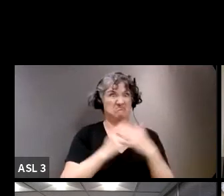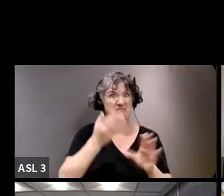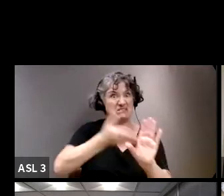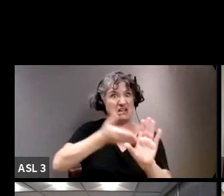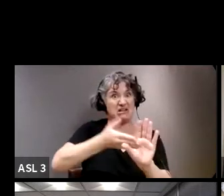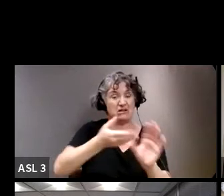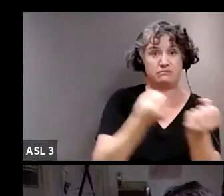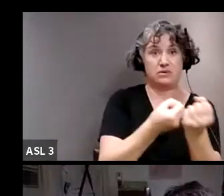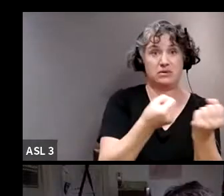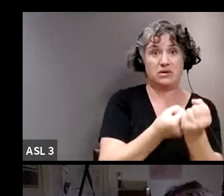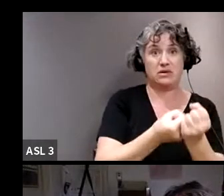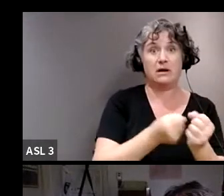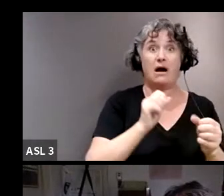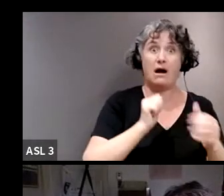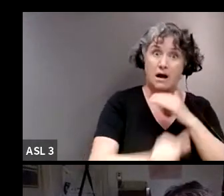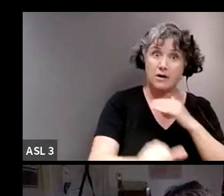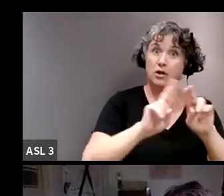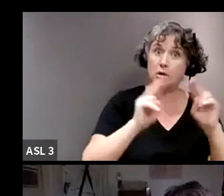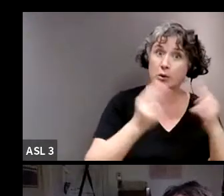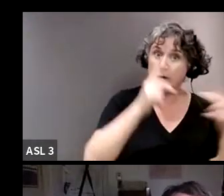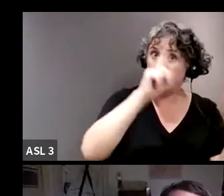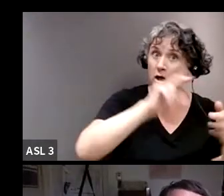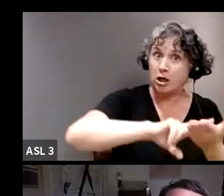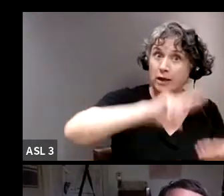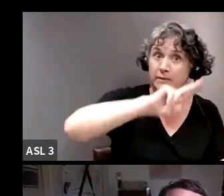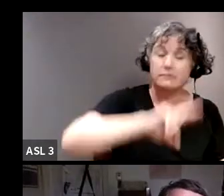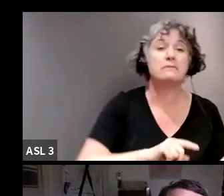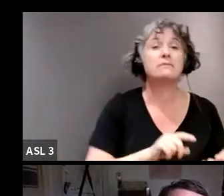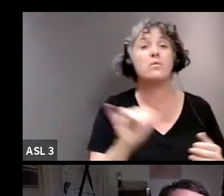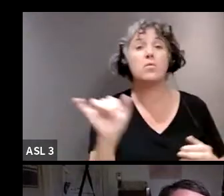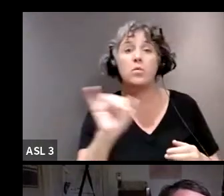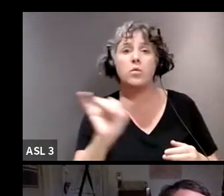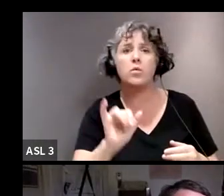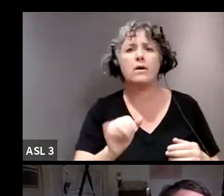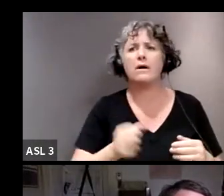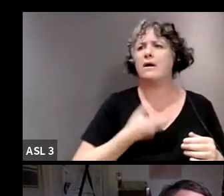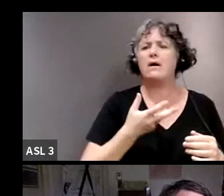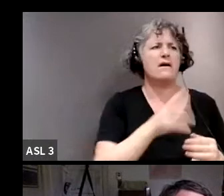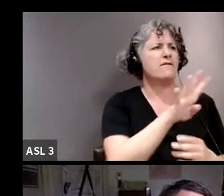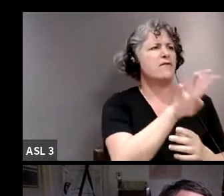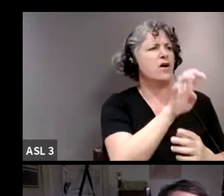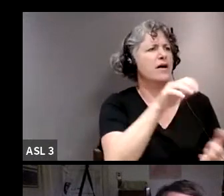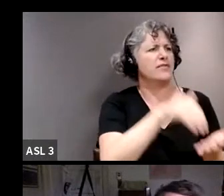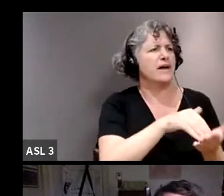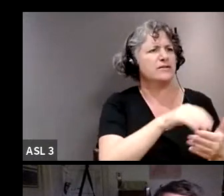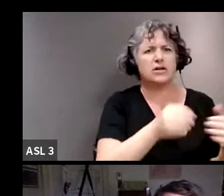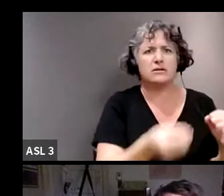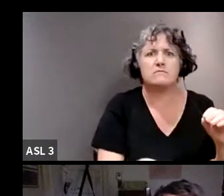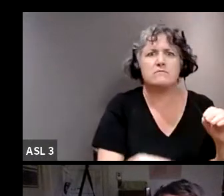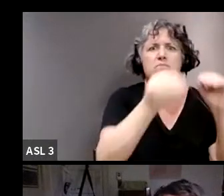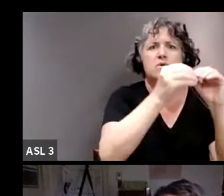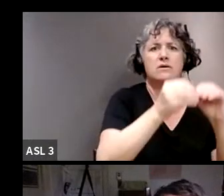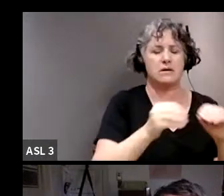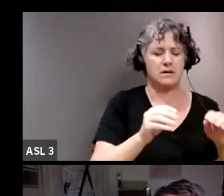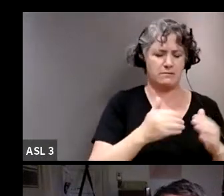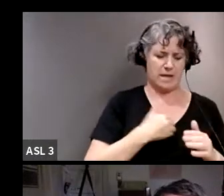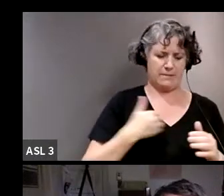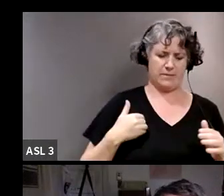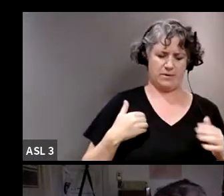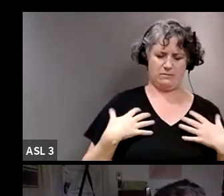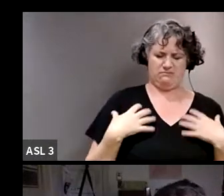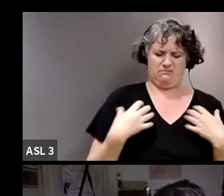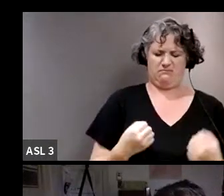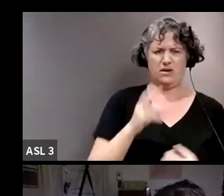this in this collective agreement yet are also trying to justify spending 400 thousand more on member well-being next